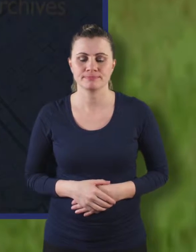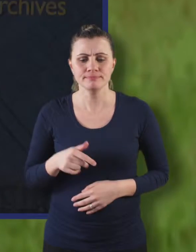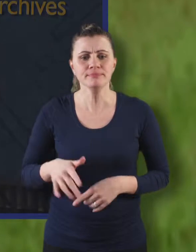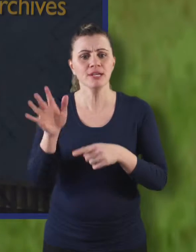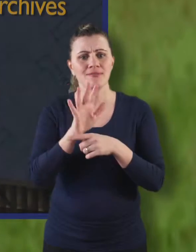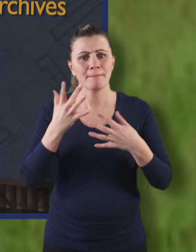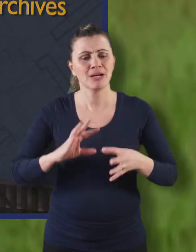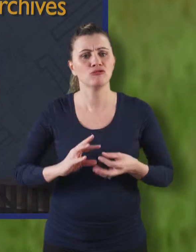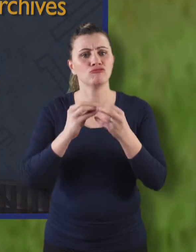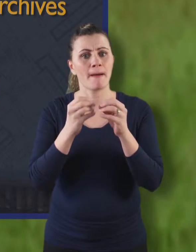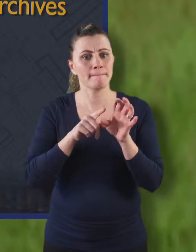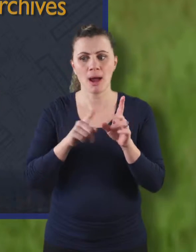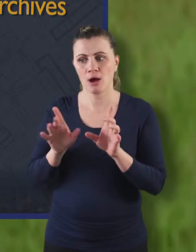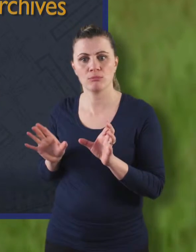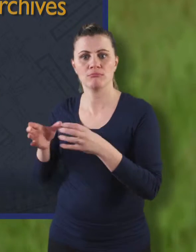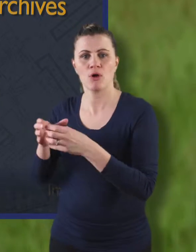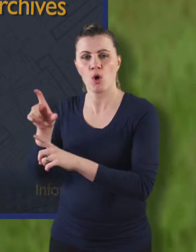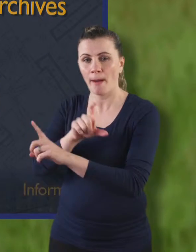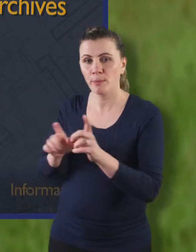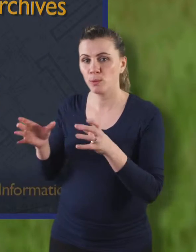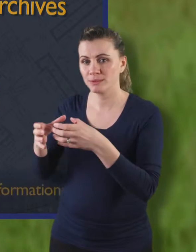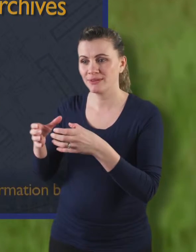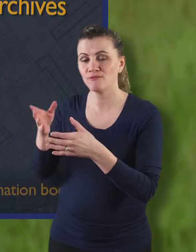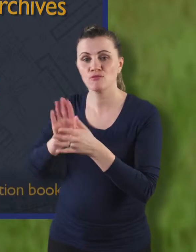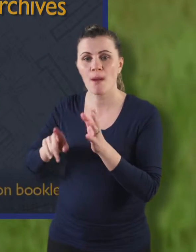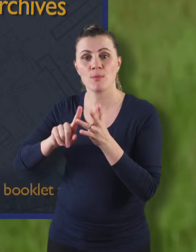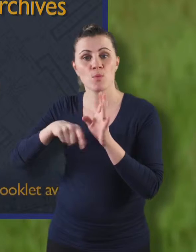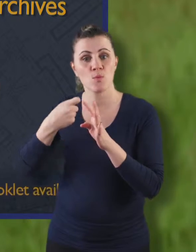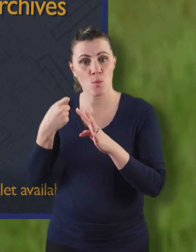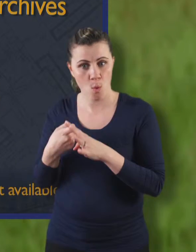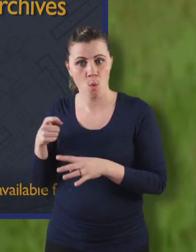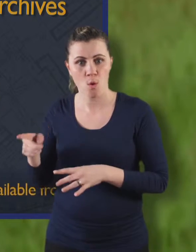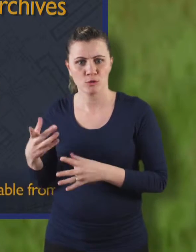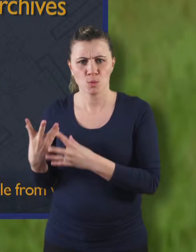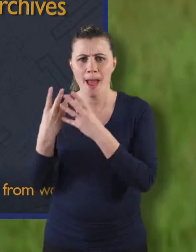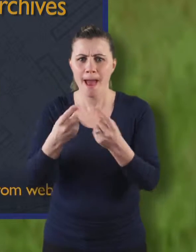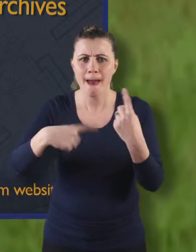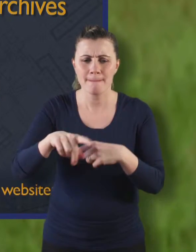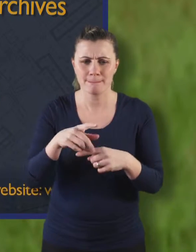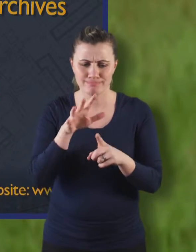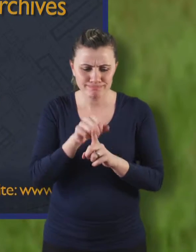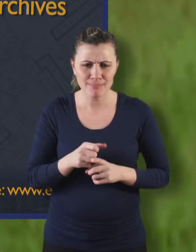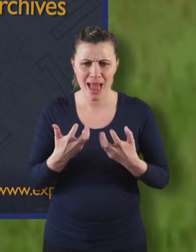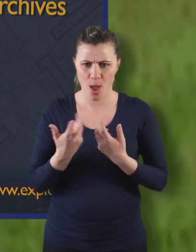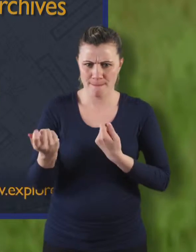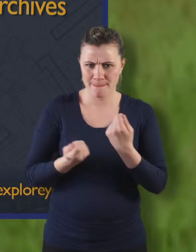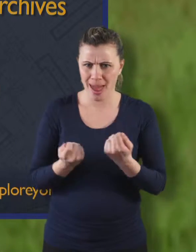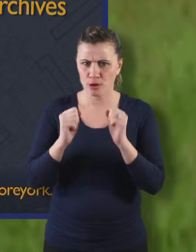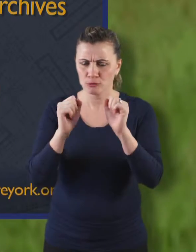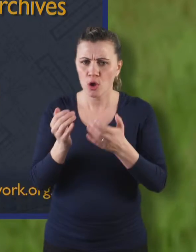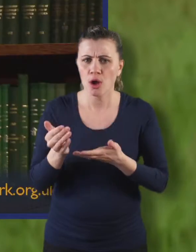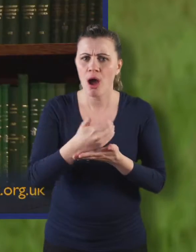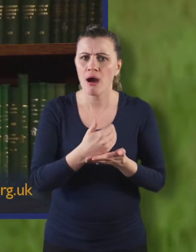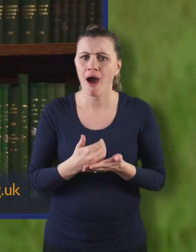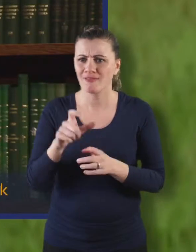Welcome to Explore York Libraries and Archives. This film has been created by community groups in York to help you identify, manage and use your community